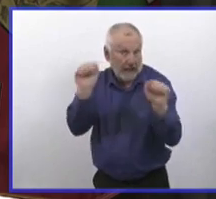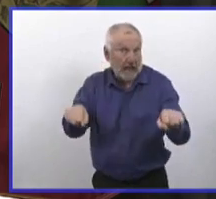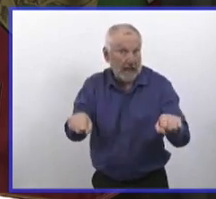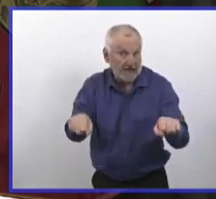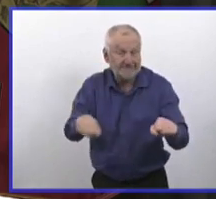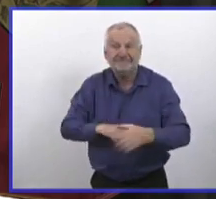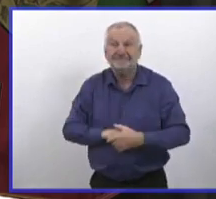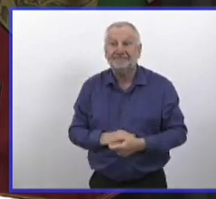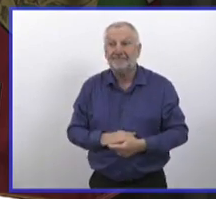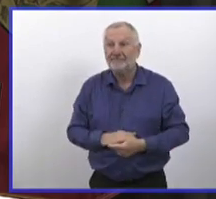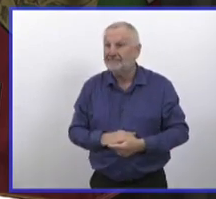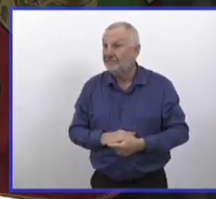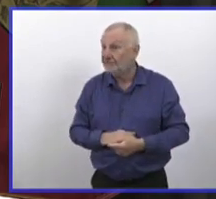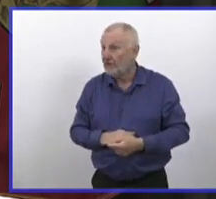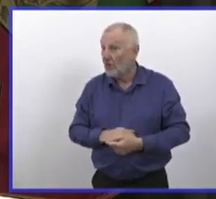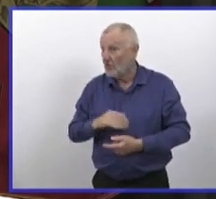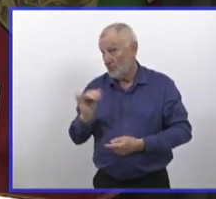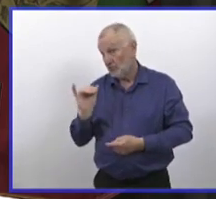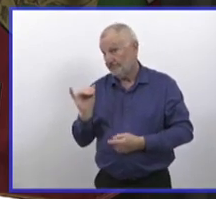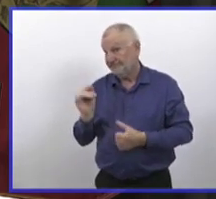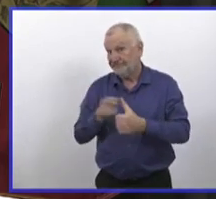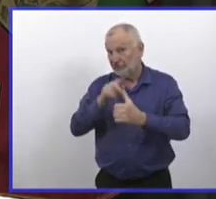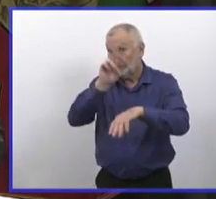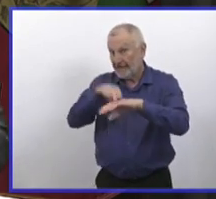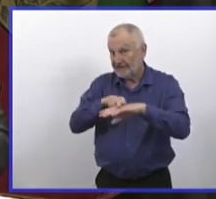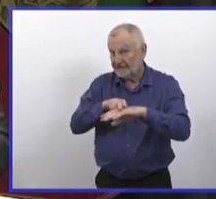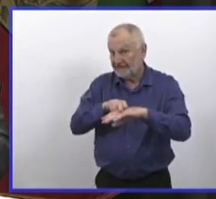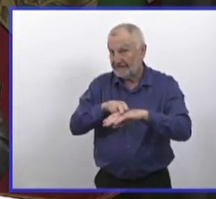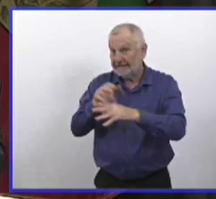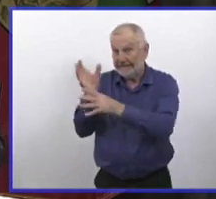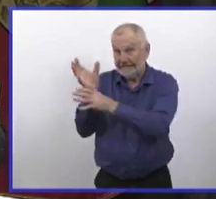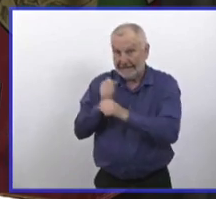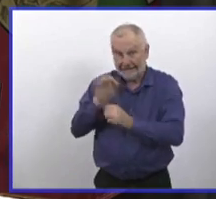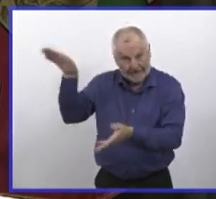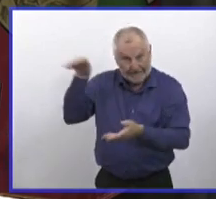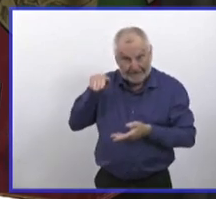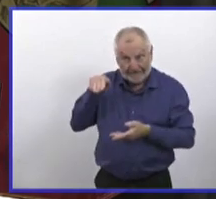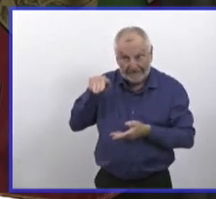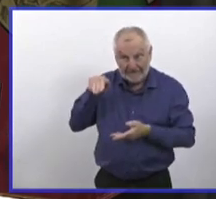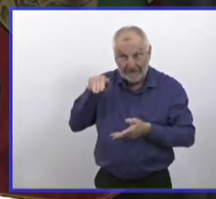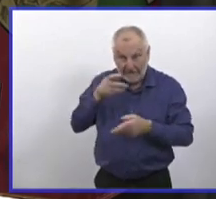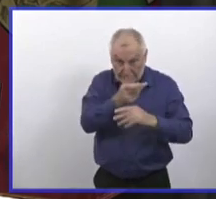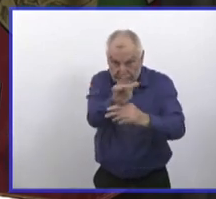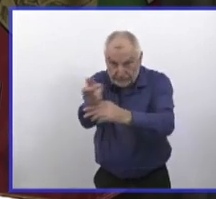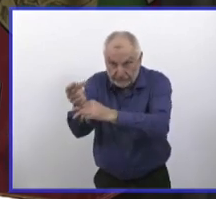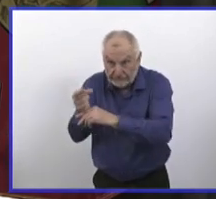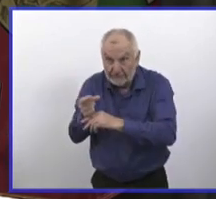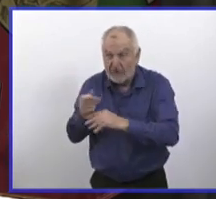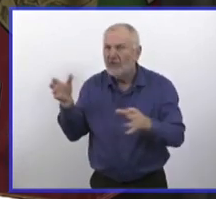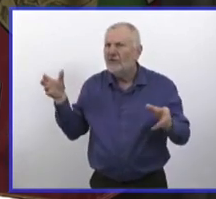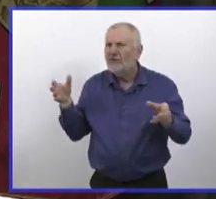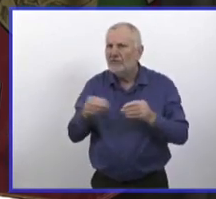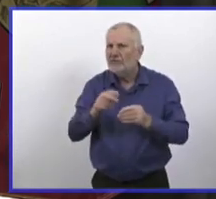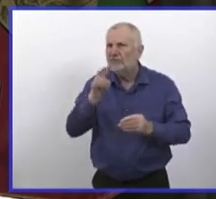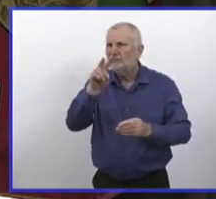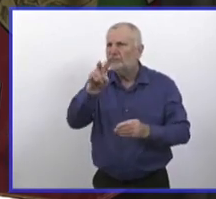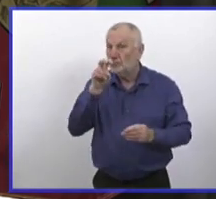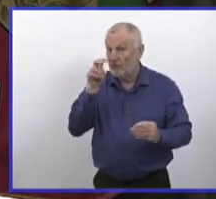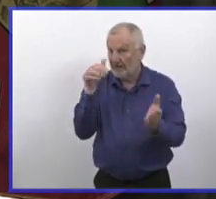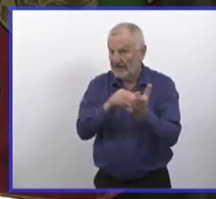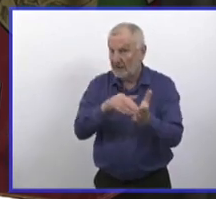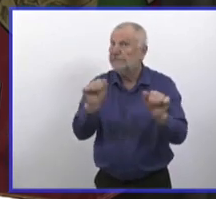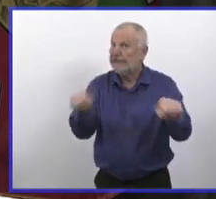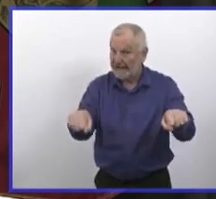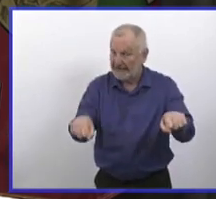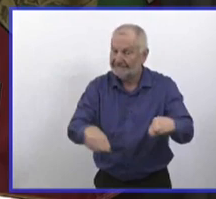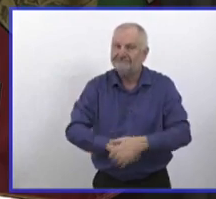on First Nation communities. With vaccine supply stabilizing and expected to increase in the weeks ahead, we